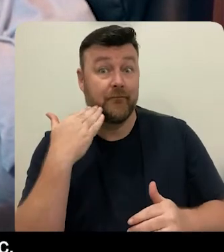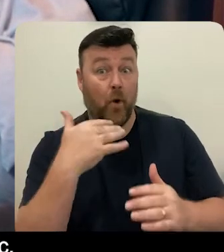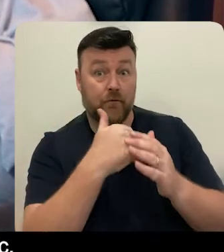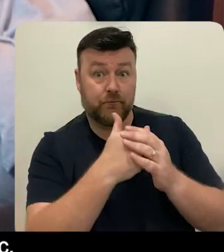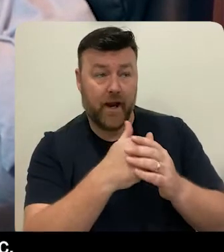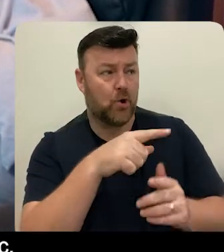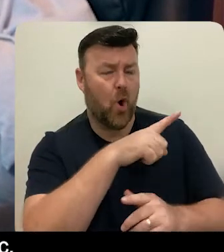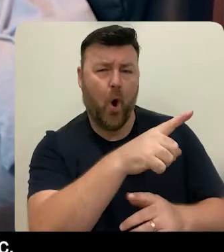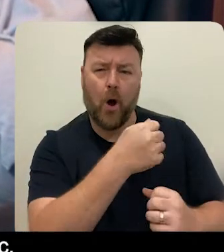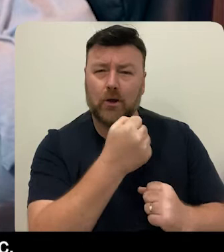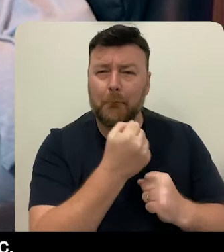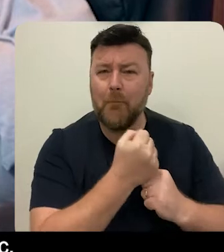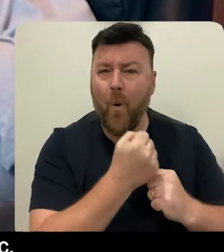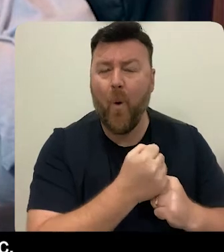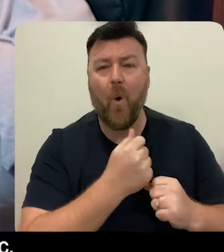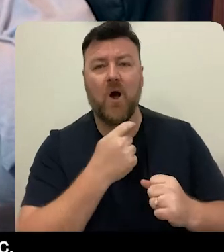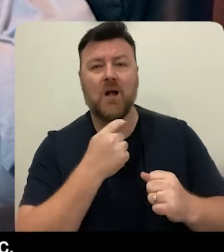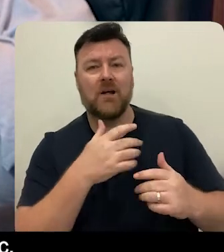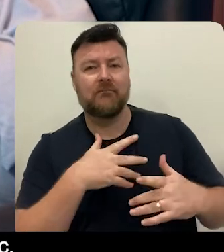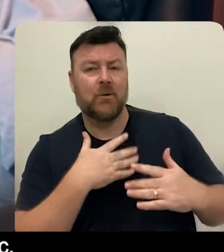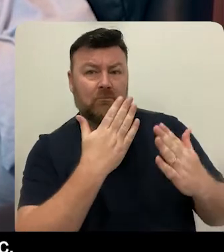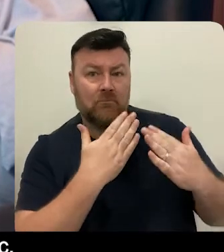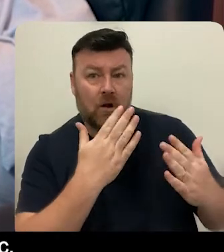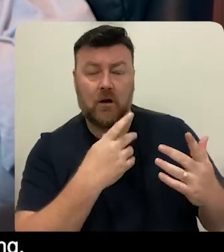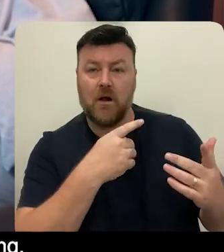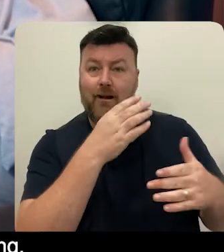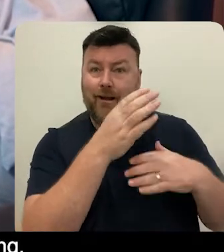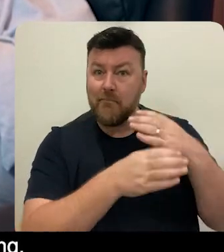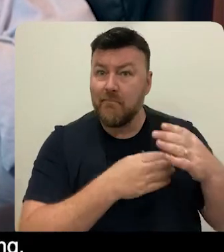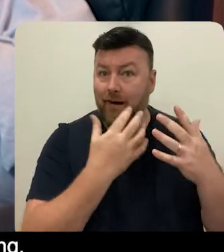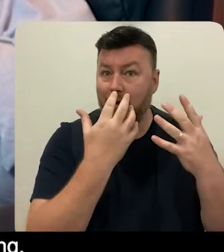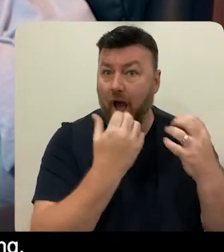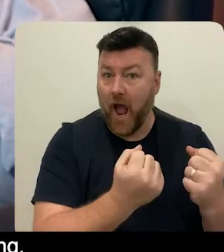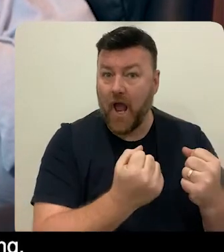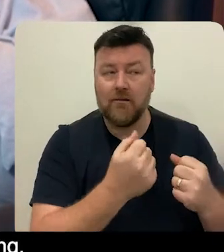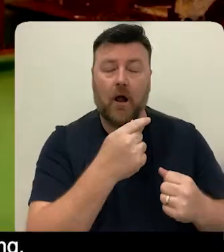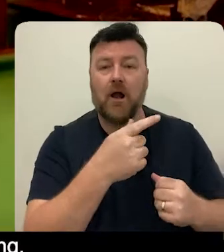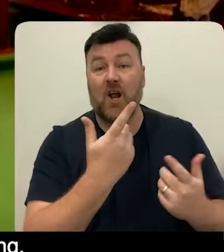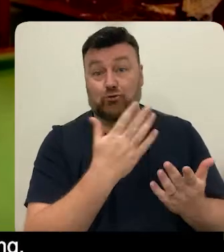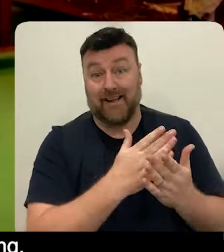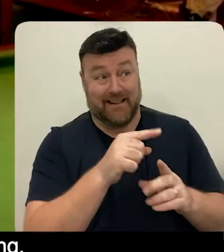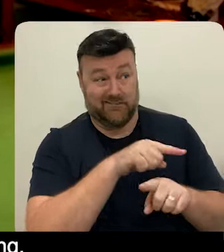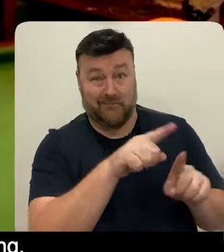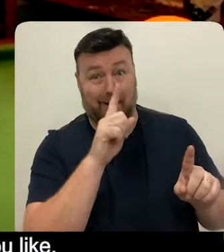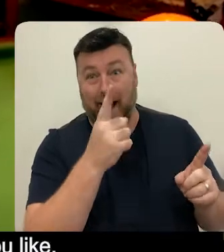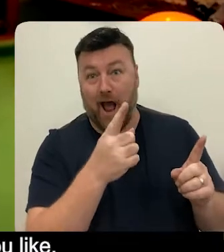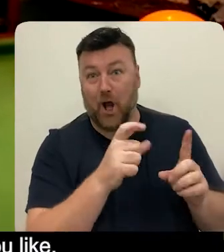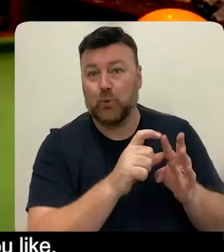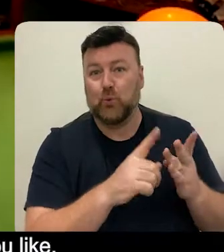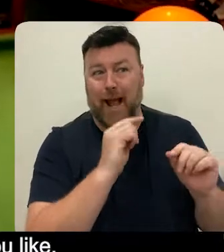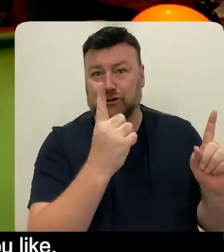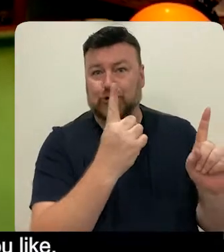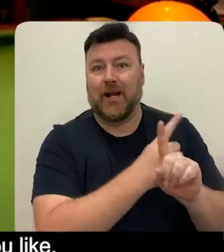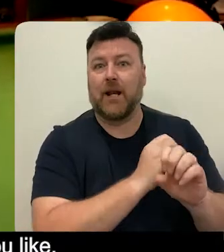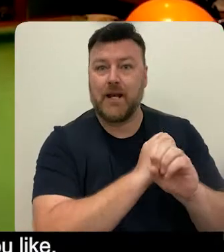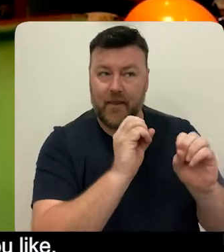were all incredibly supportive and empathetic, and even though they couldn't change anything, they could at